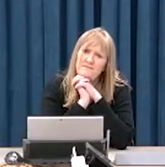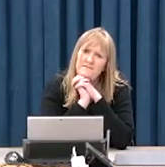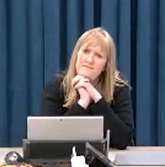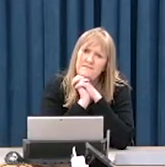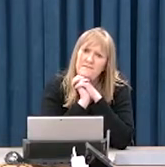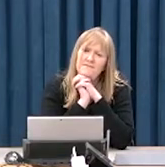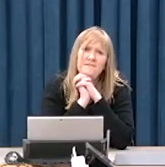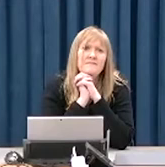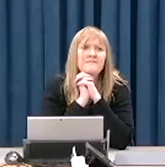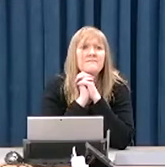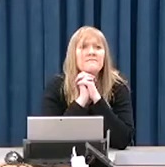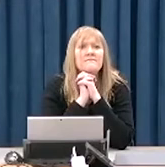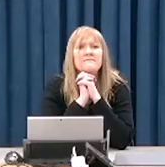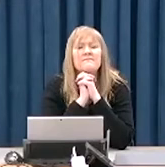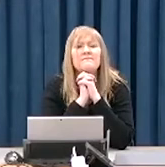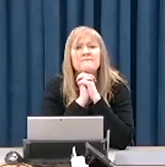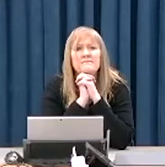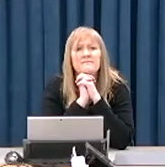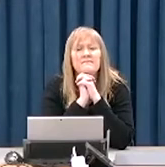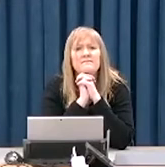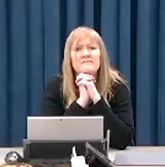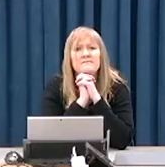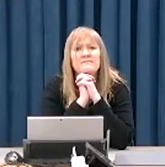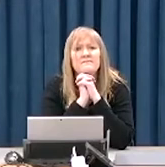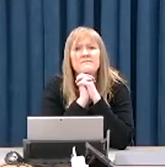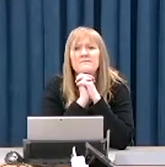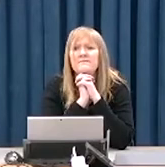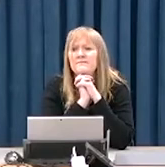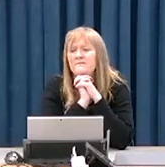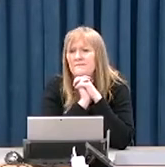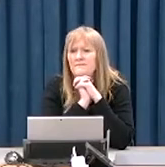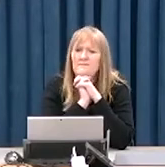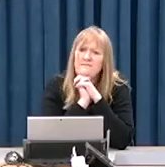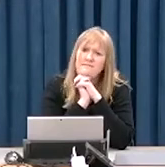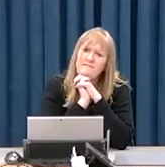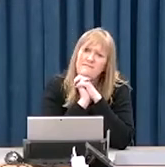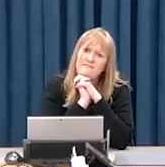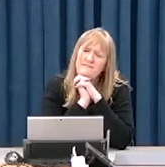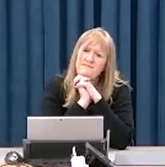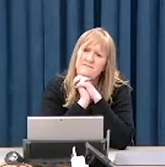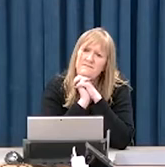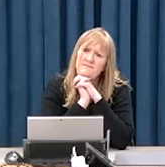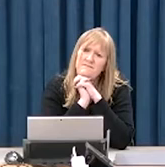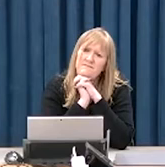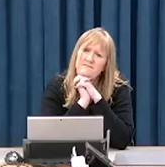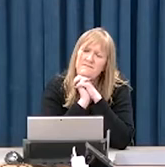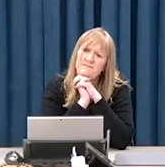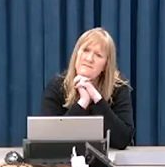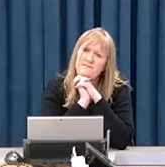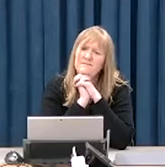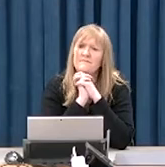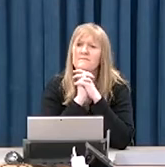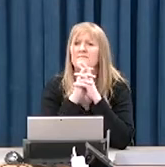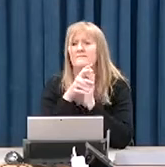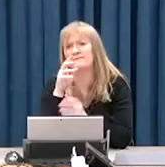our politicians have failed to conceptualize in a proper way the grounds for accepting